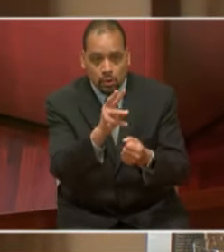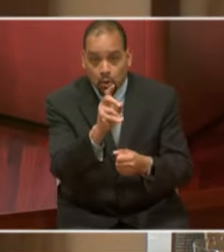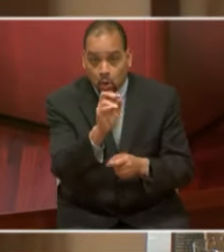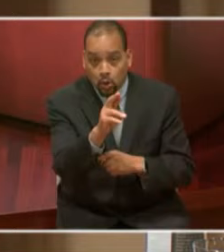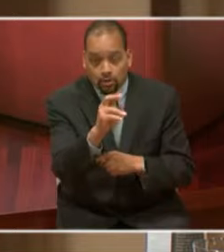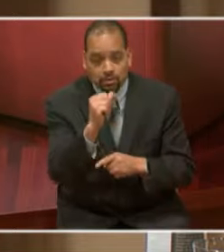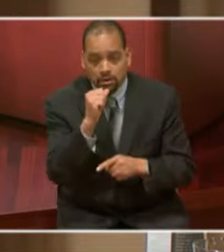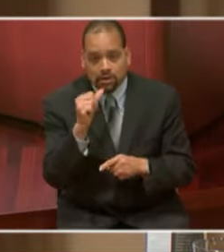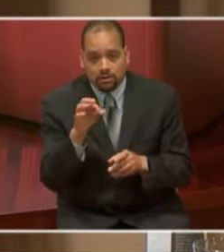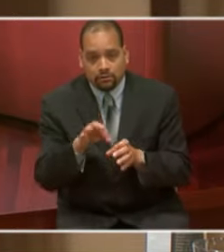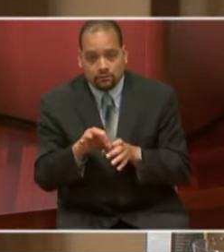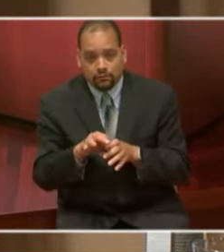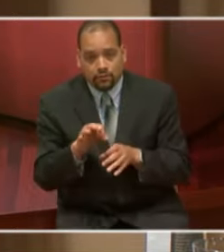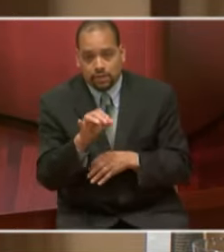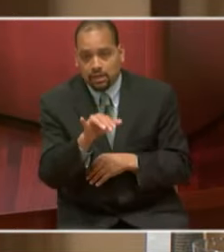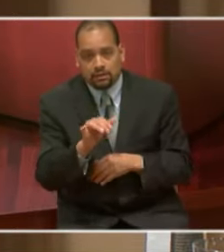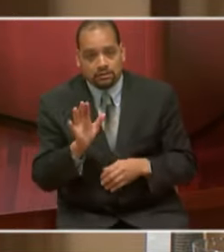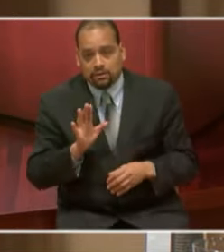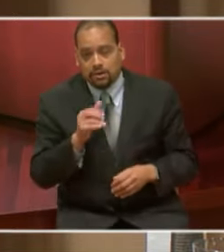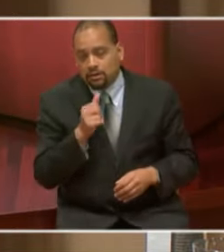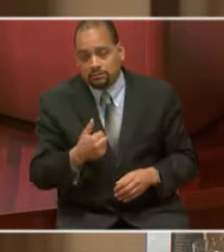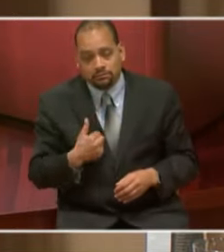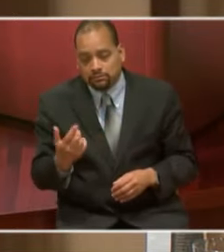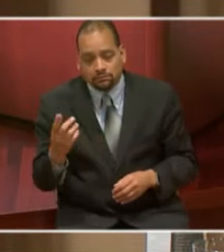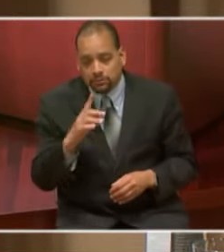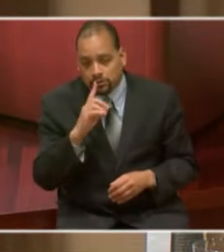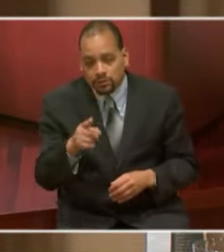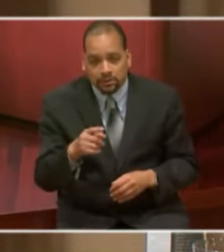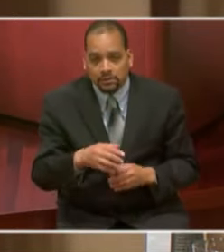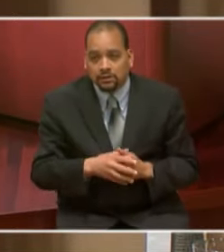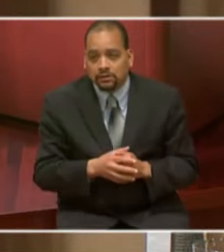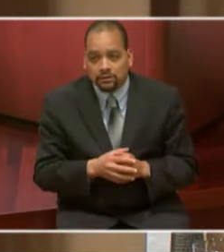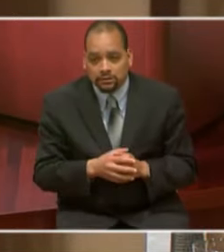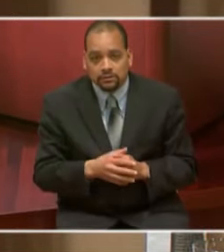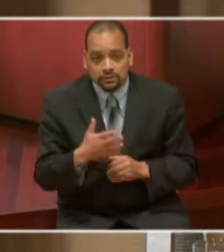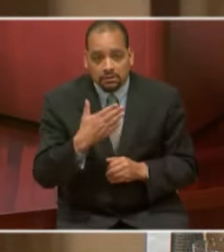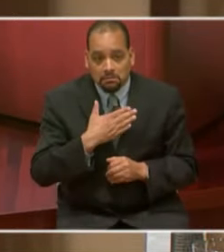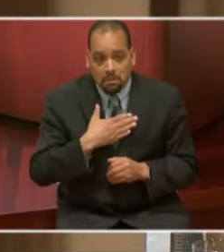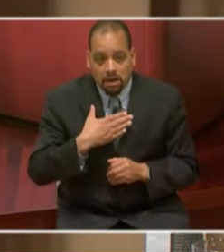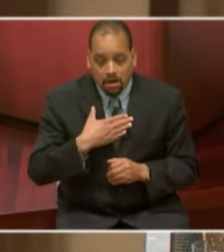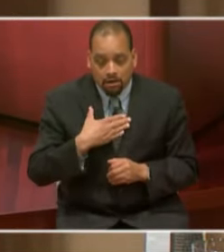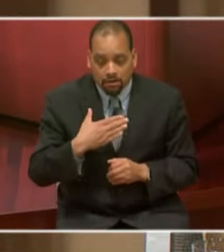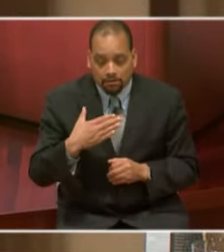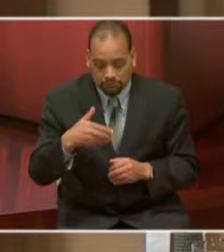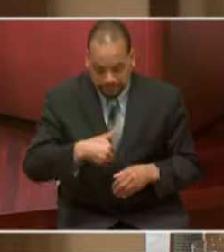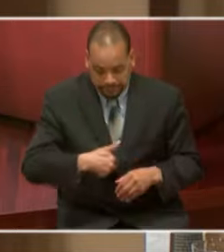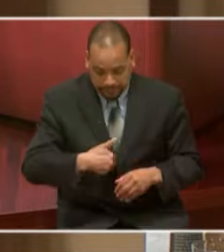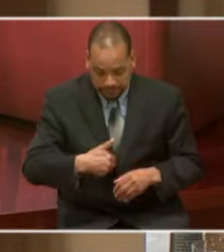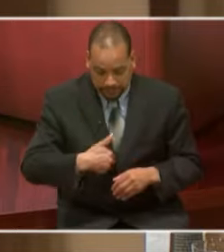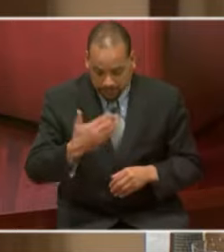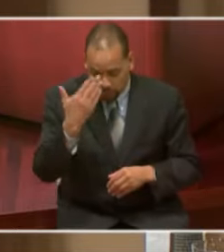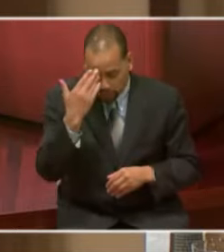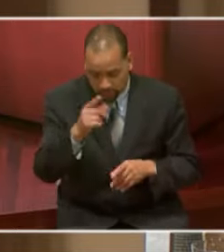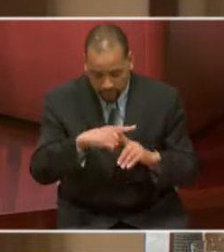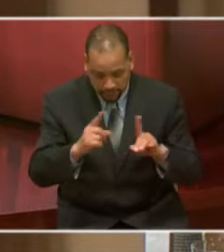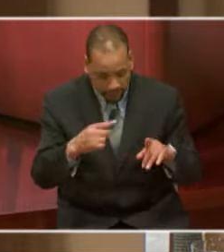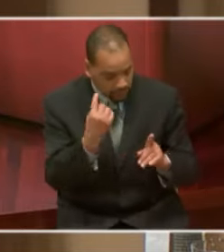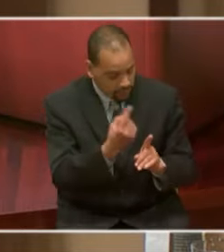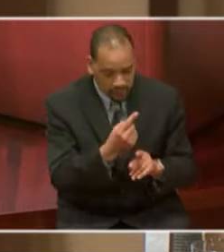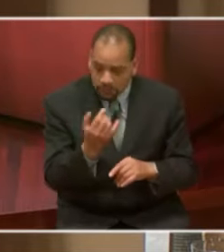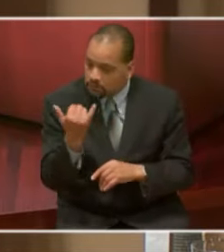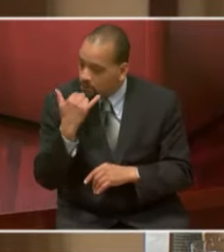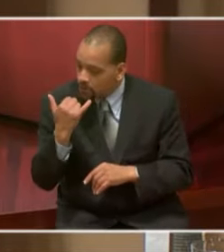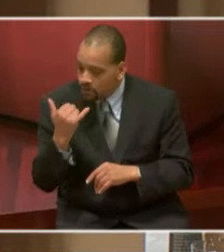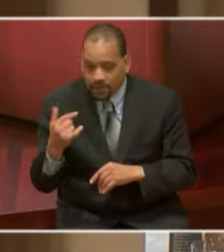And we just got to continue to push. You have to create a coalition